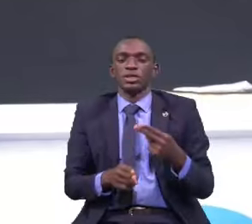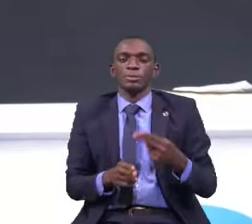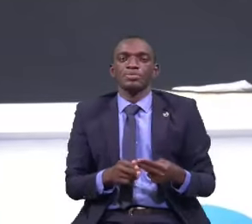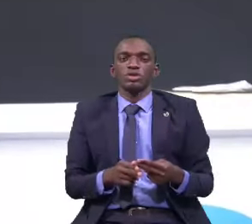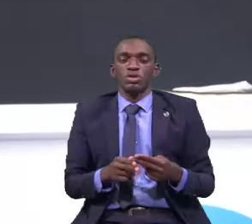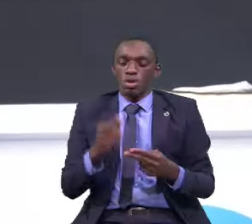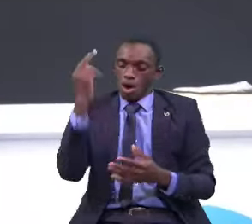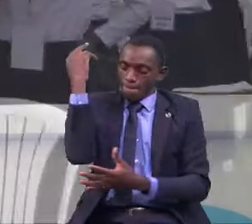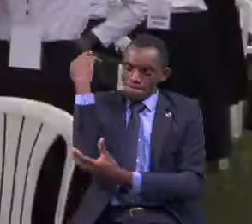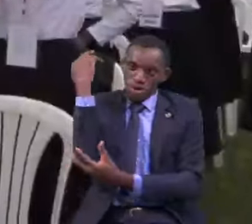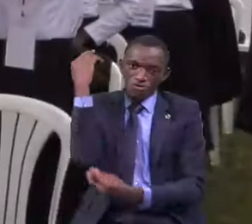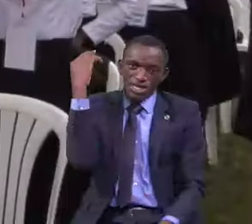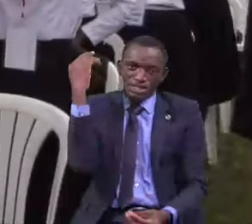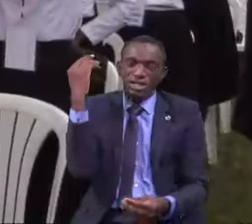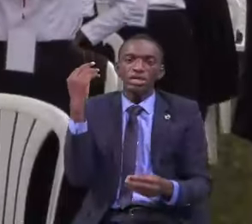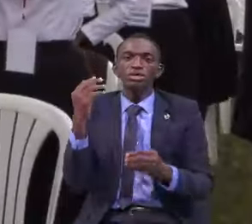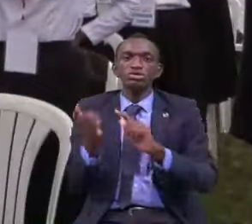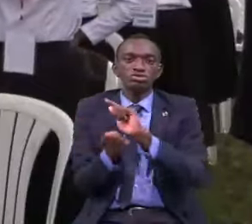Poverty will not turn your back.